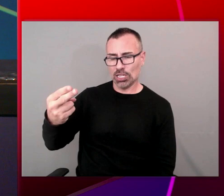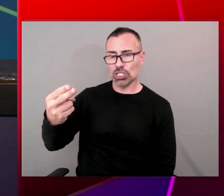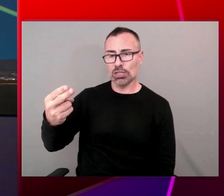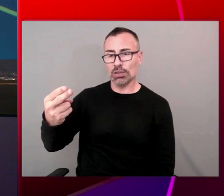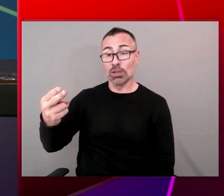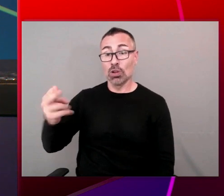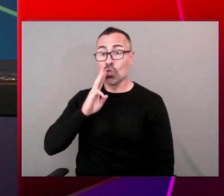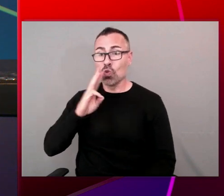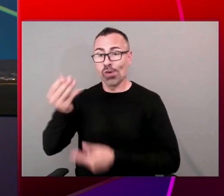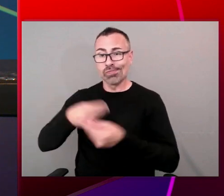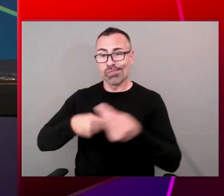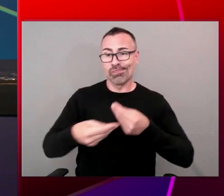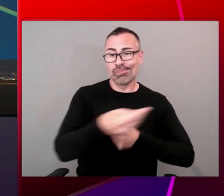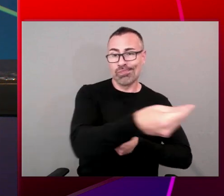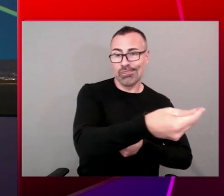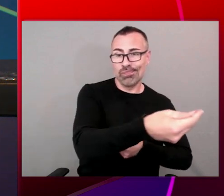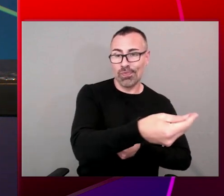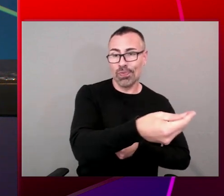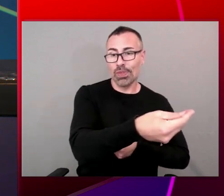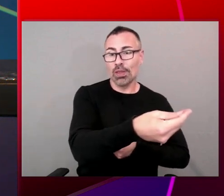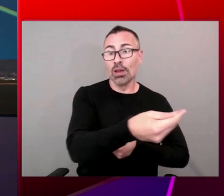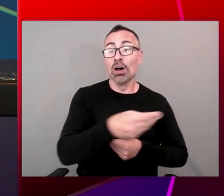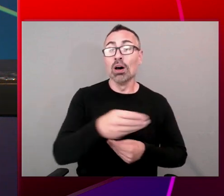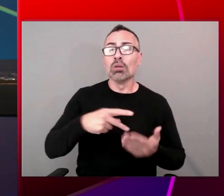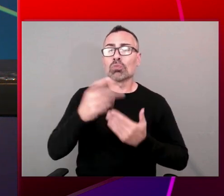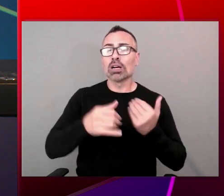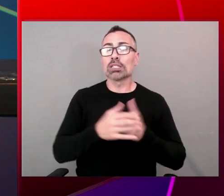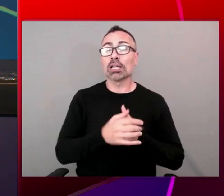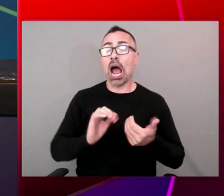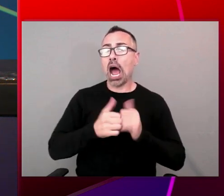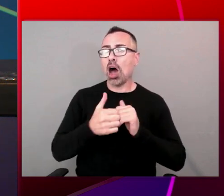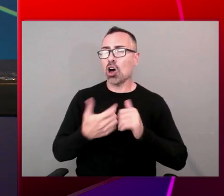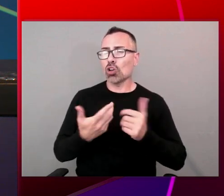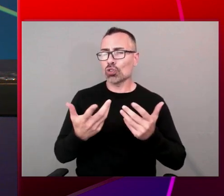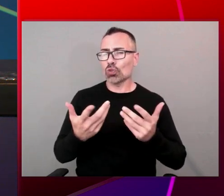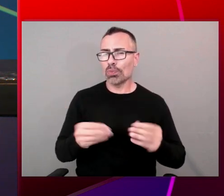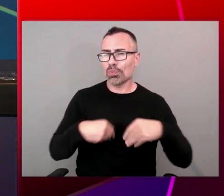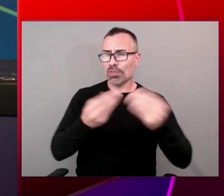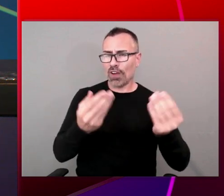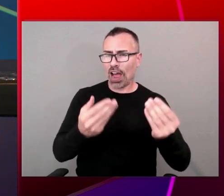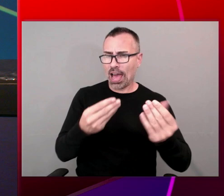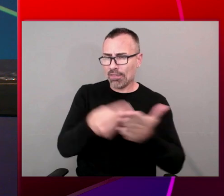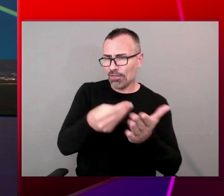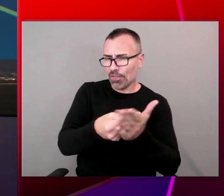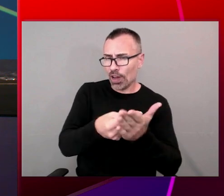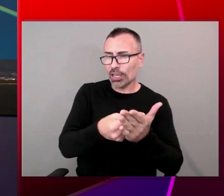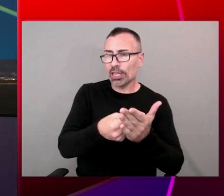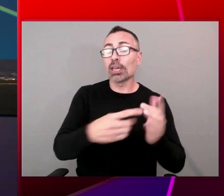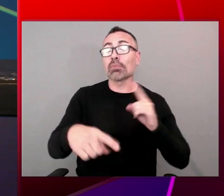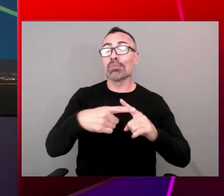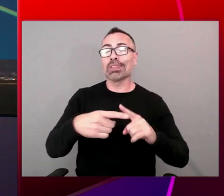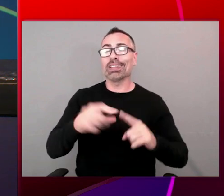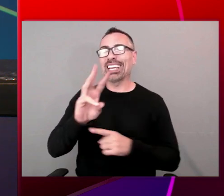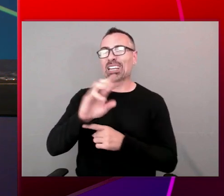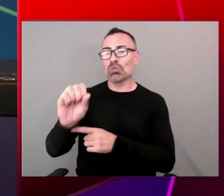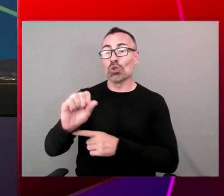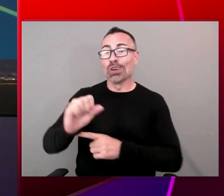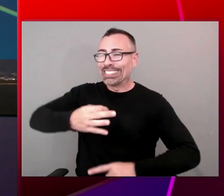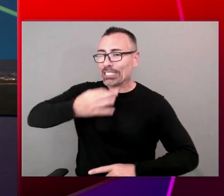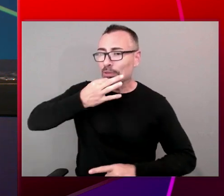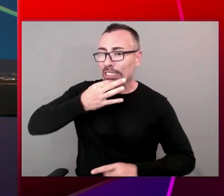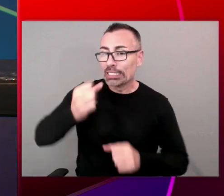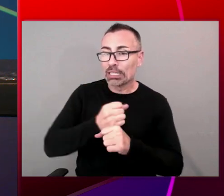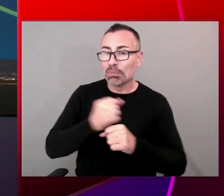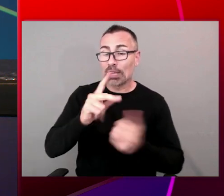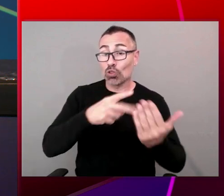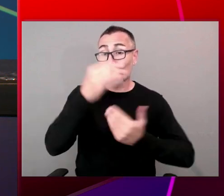how can we not only provide funding, but also use AWS expertise to make those projects even more high impact? So can we